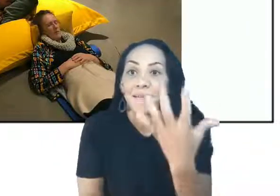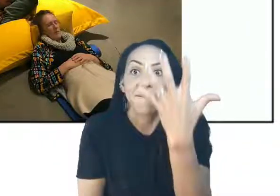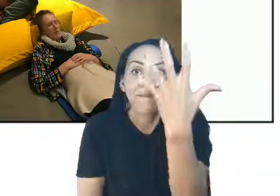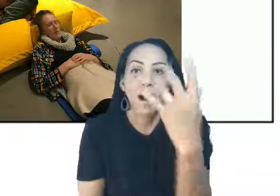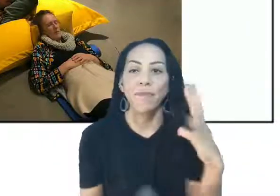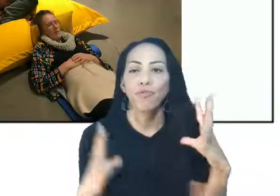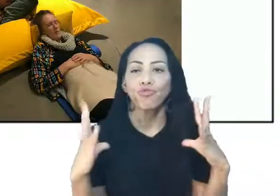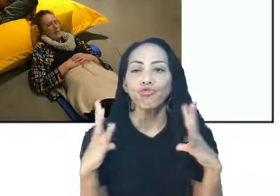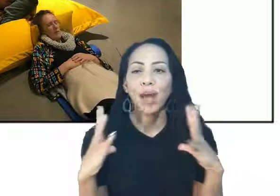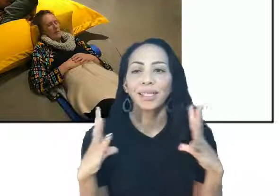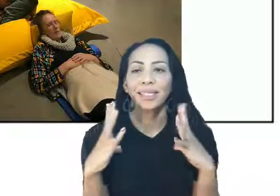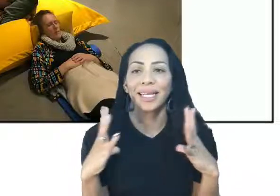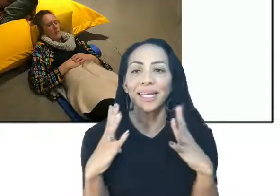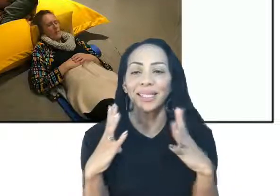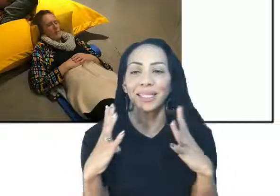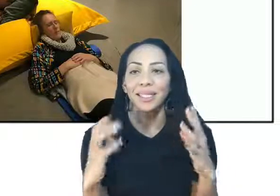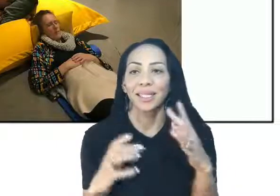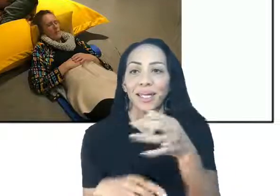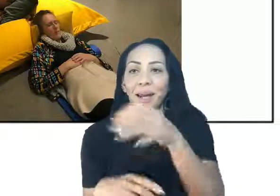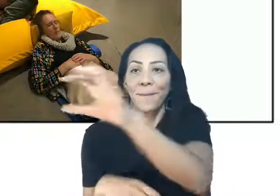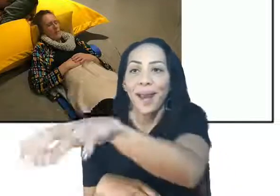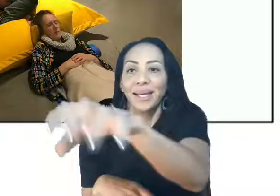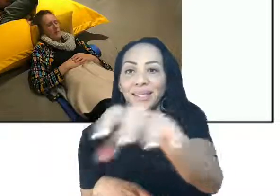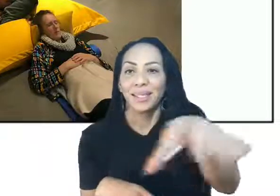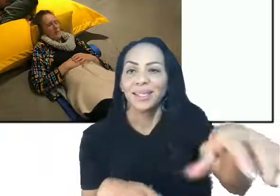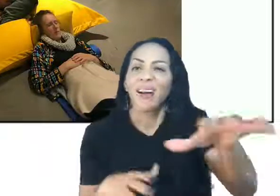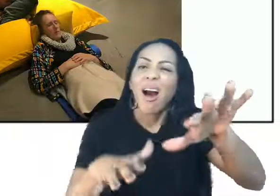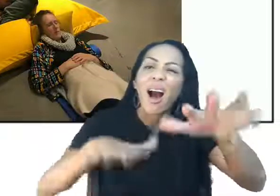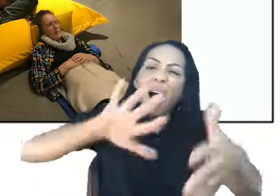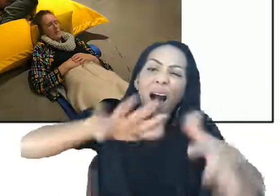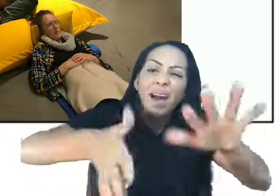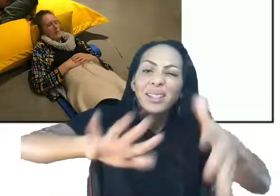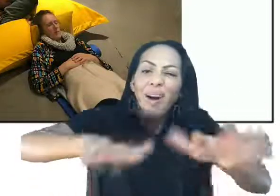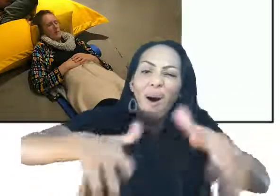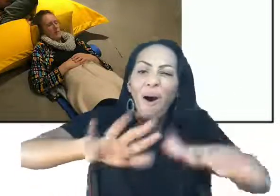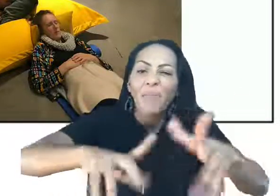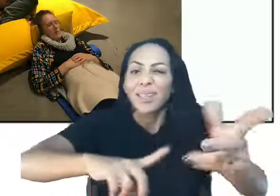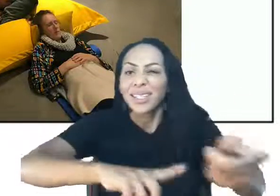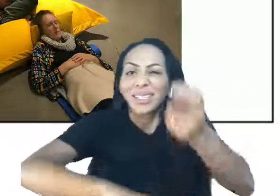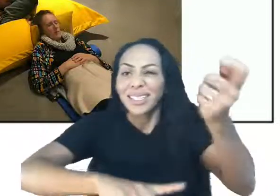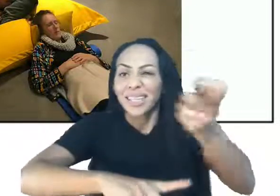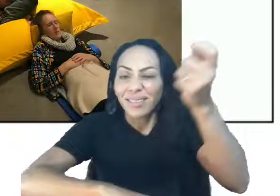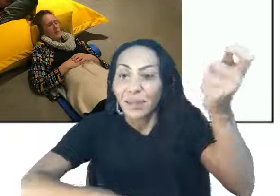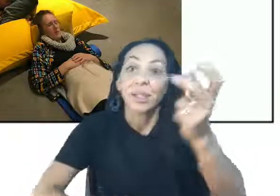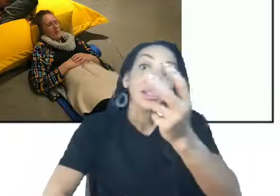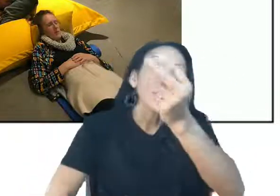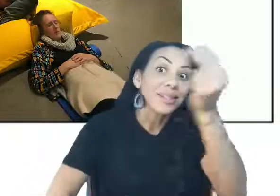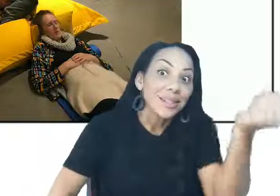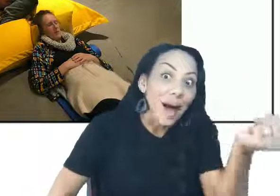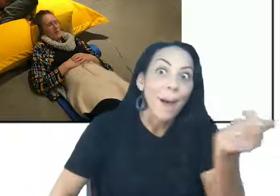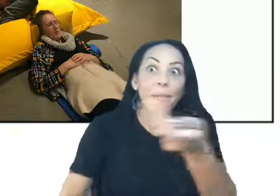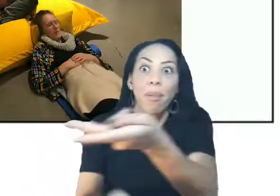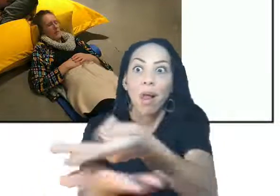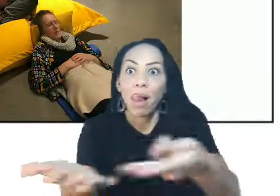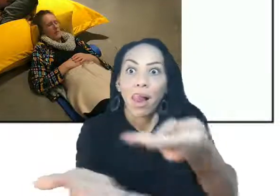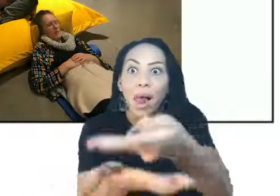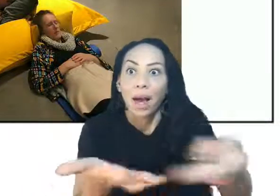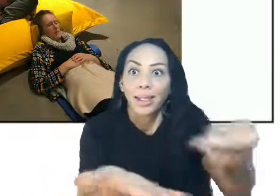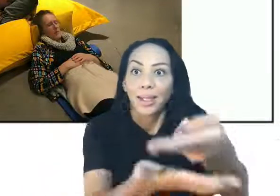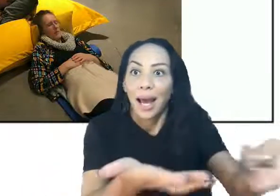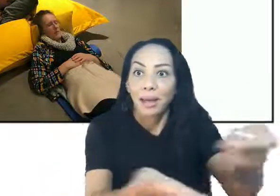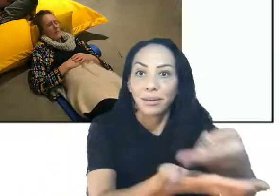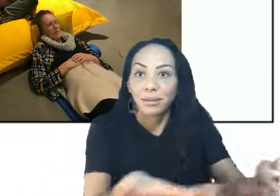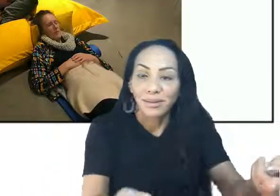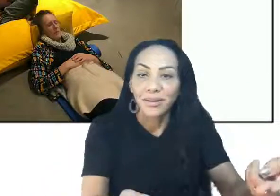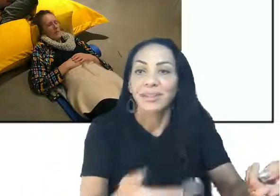kind of semi-successful. In part, they were successful because those of us who got to lie down really need these instruments. We had an